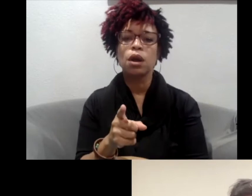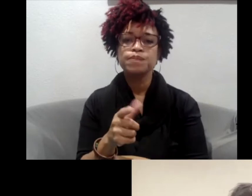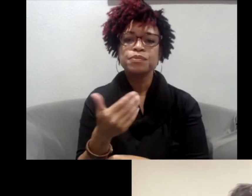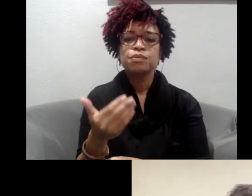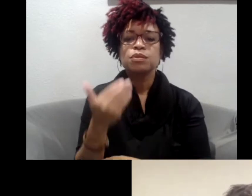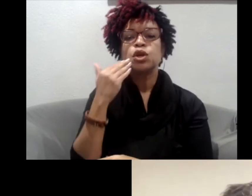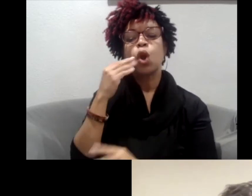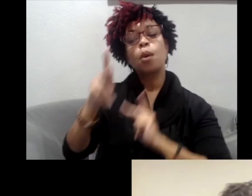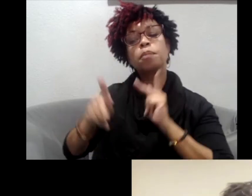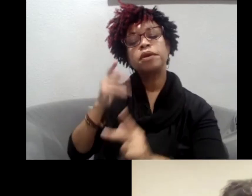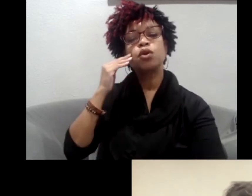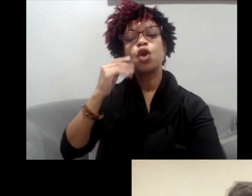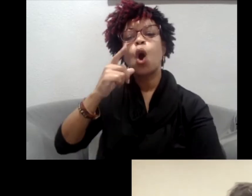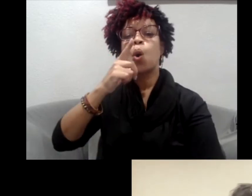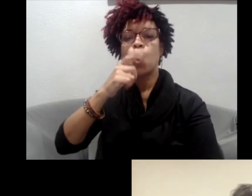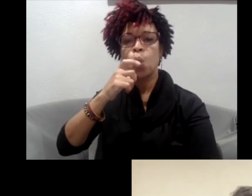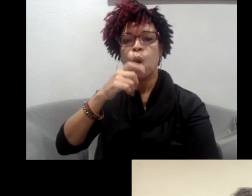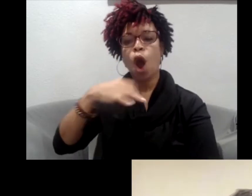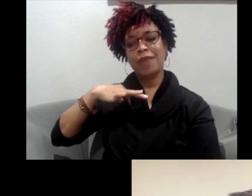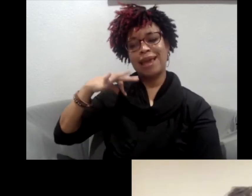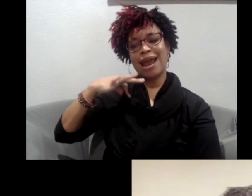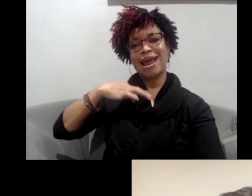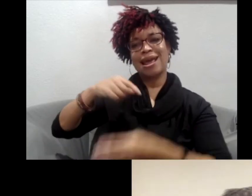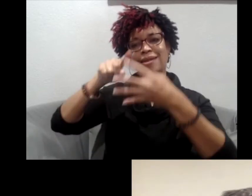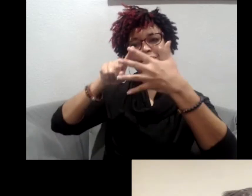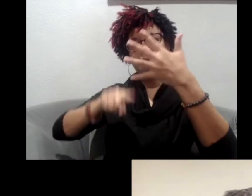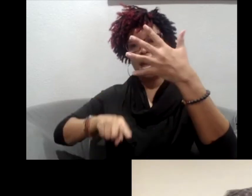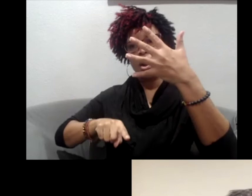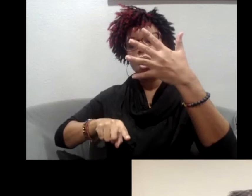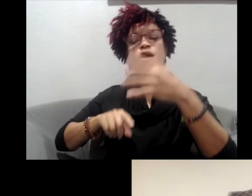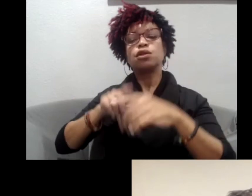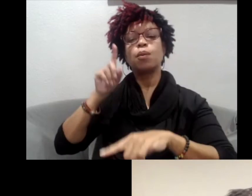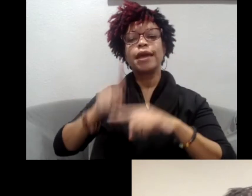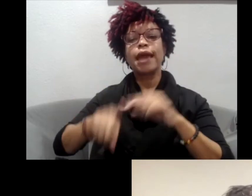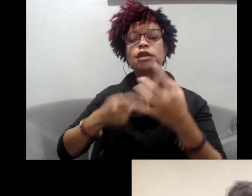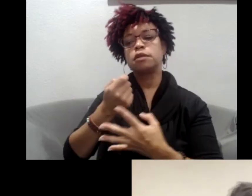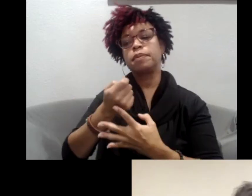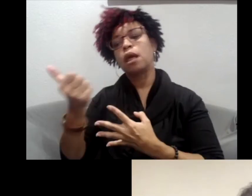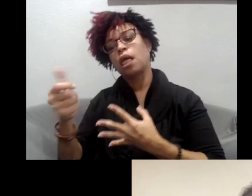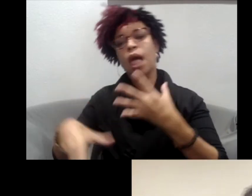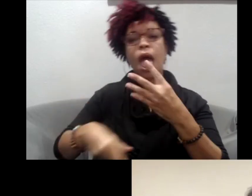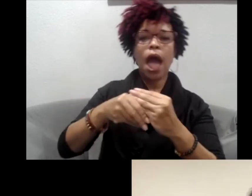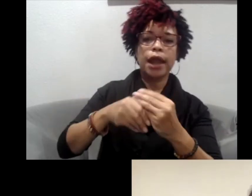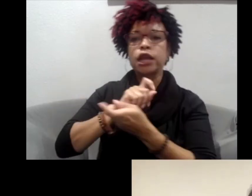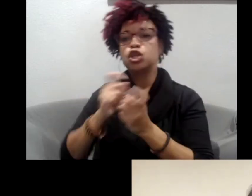folks know who are the eligible candidates. So we can't just continually be changing the list after the